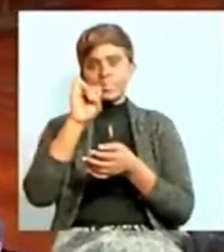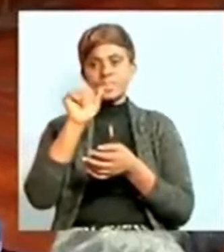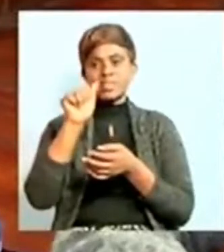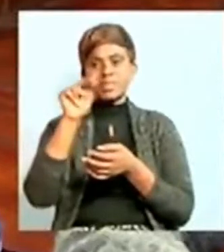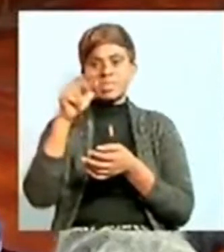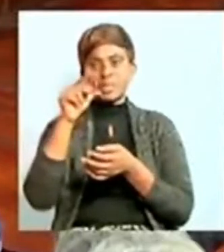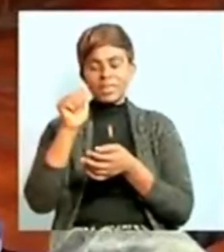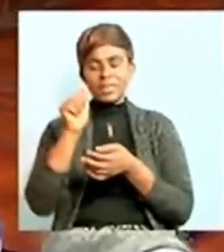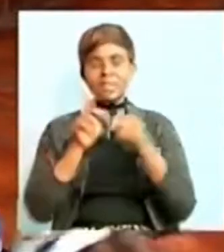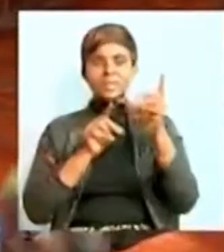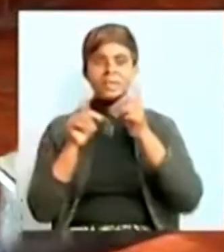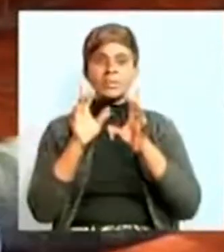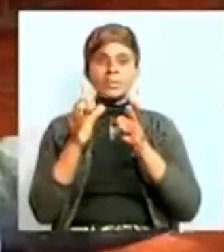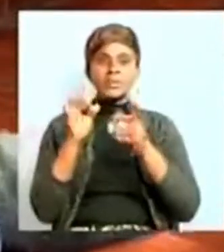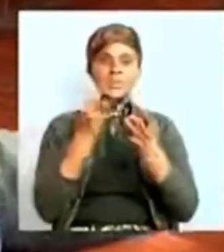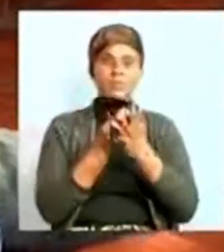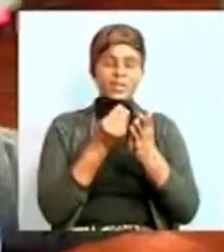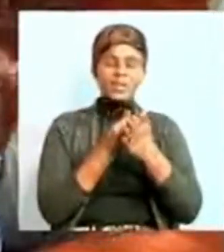of Finance, Kabombo Town Council.